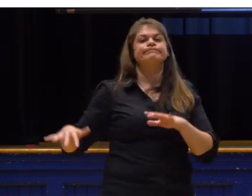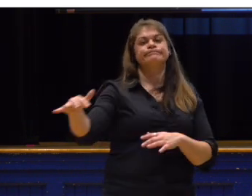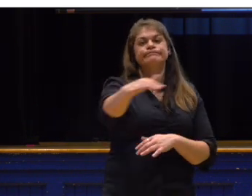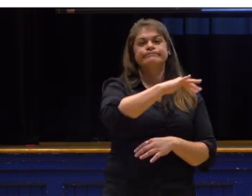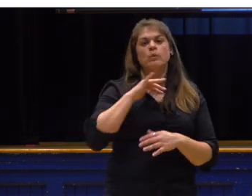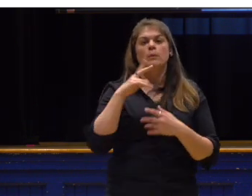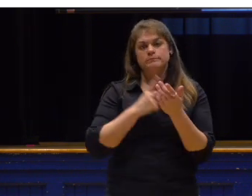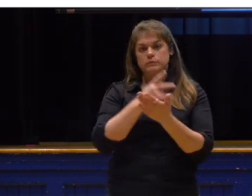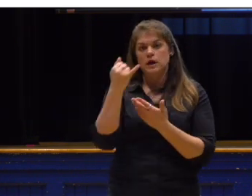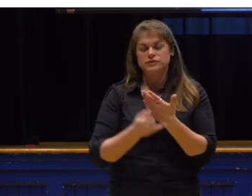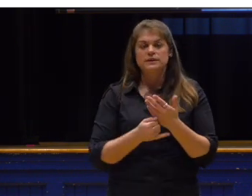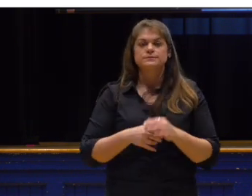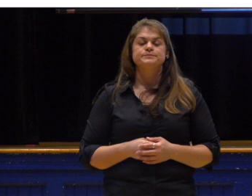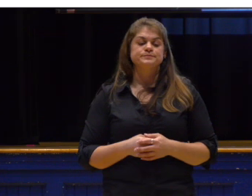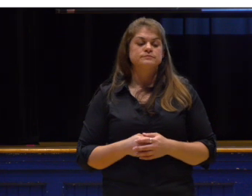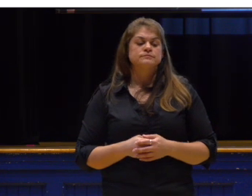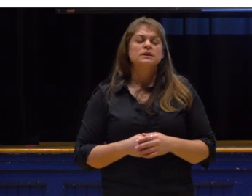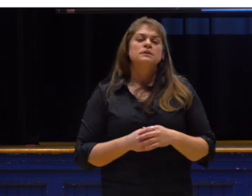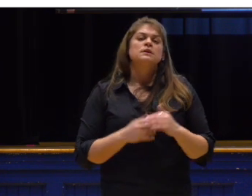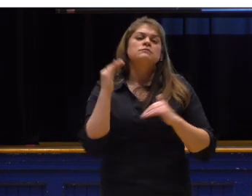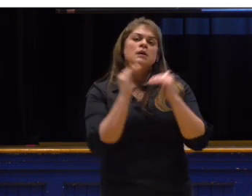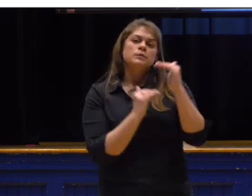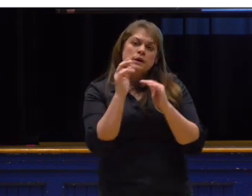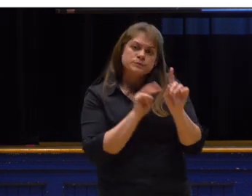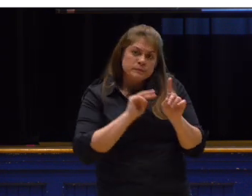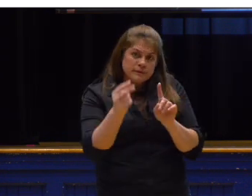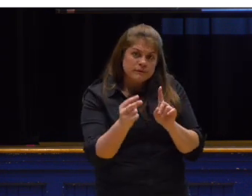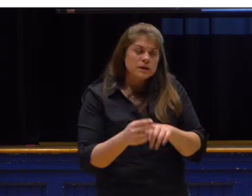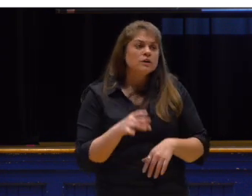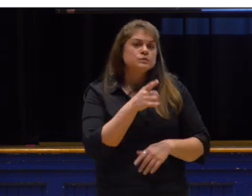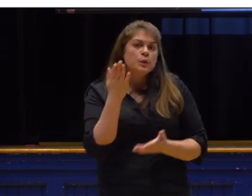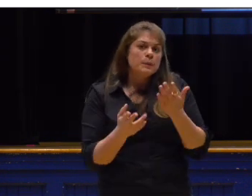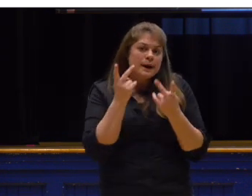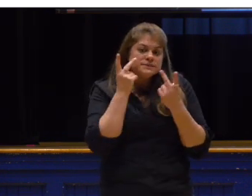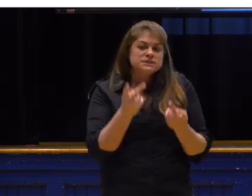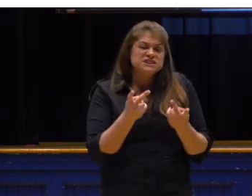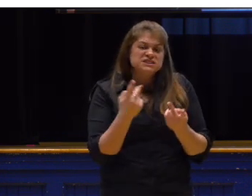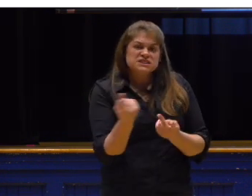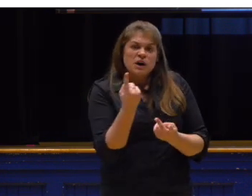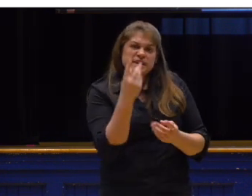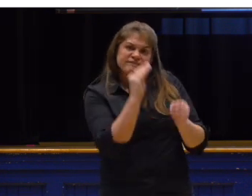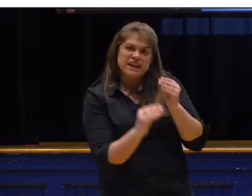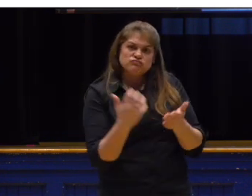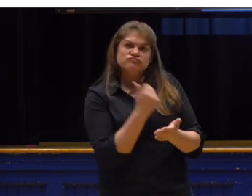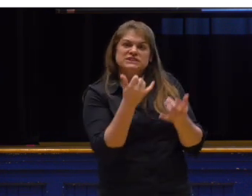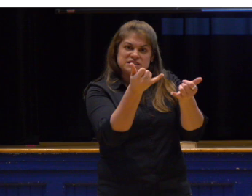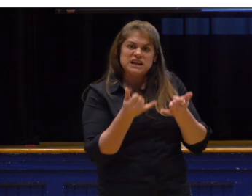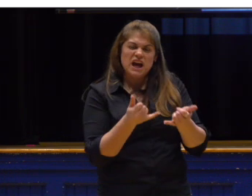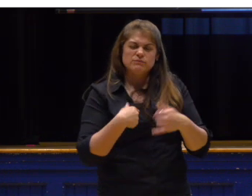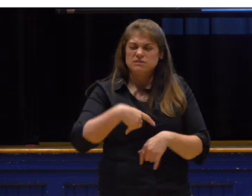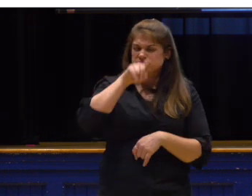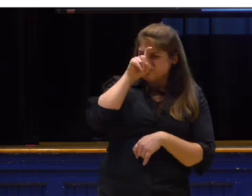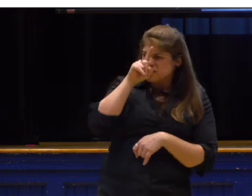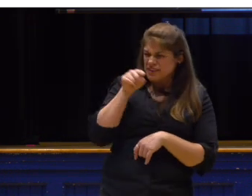project. From a construction standpoint, you know, you may see something get fixed today and wonder why they